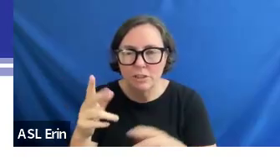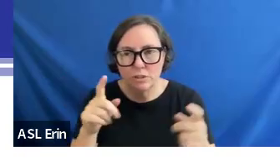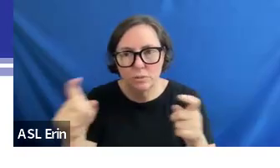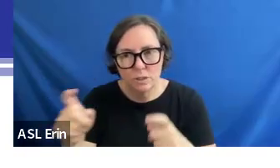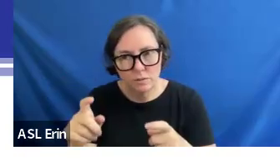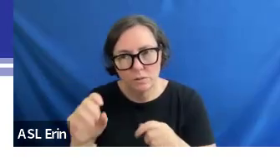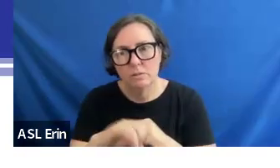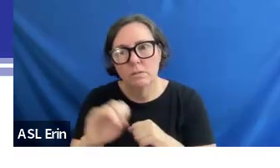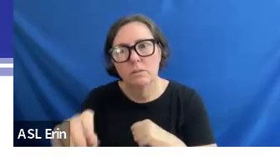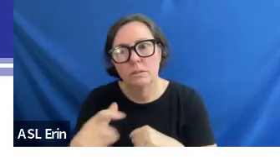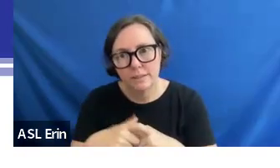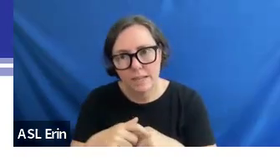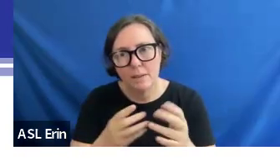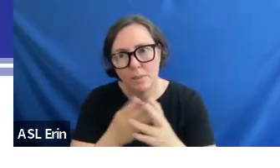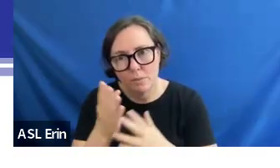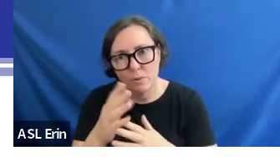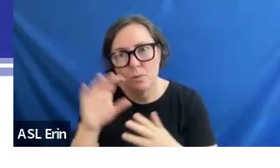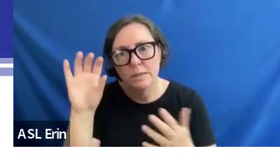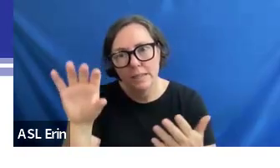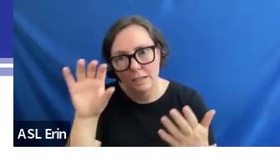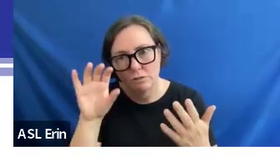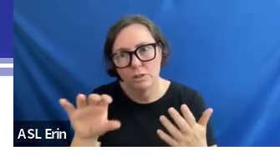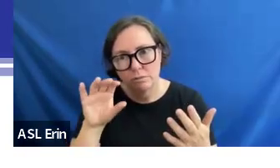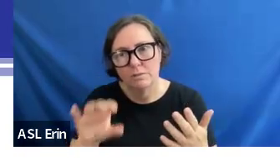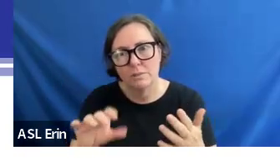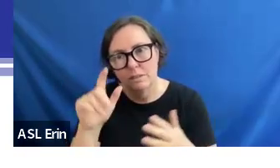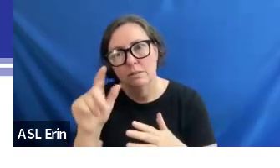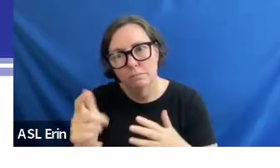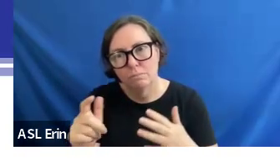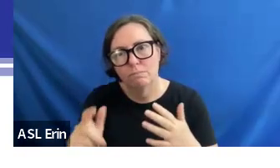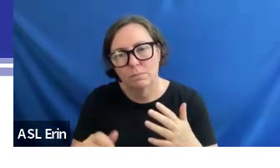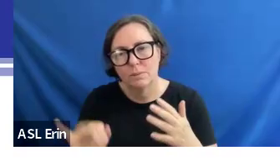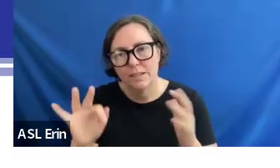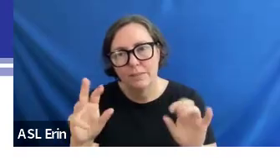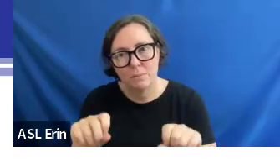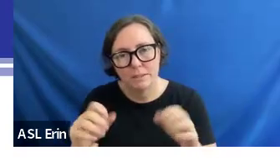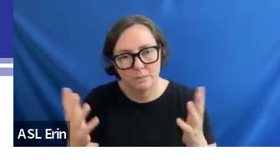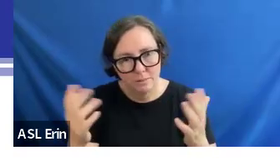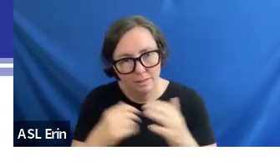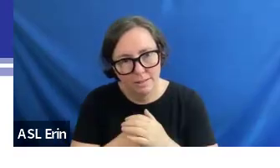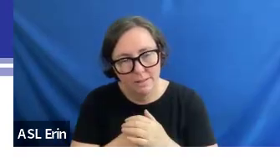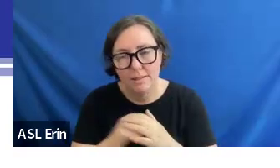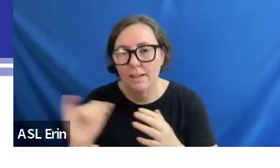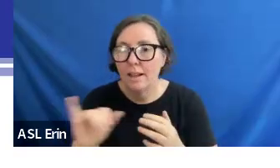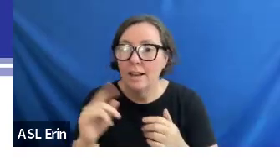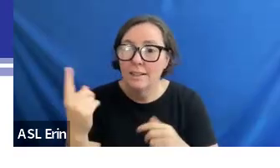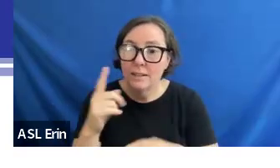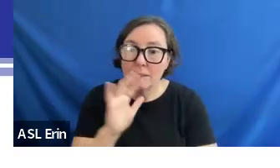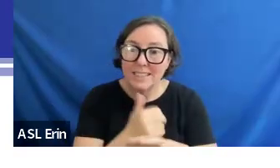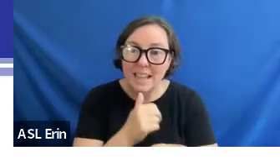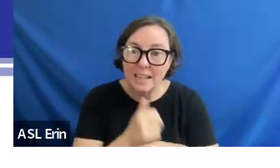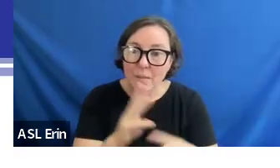much longer to navigate through the sections if it's even possible. So as somebody setting up the sites,